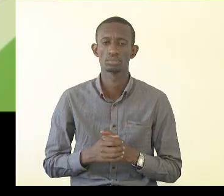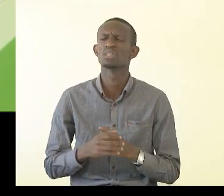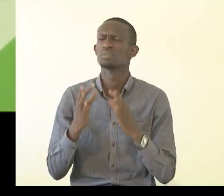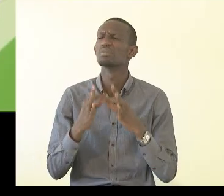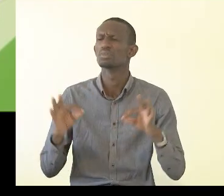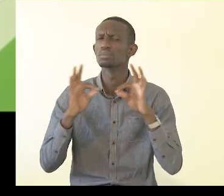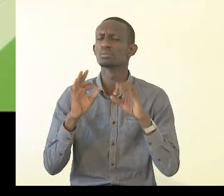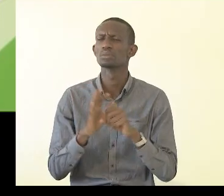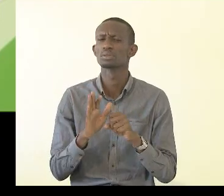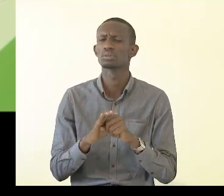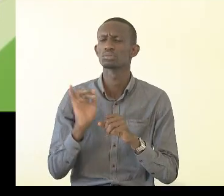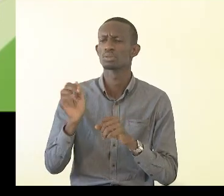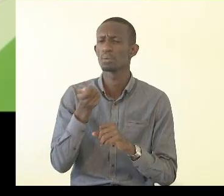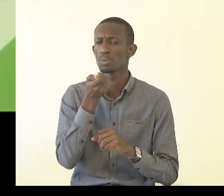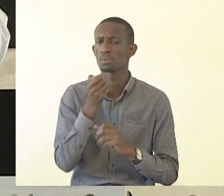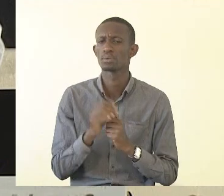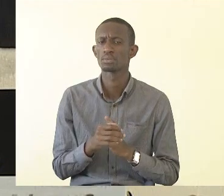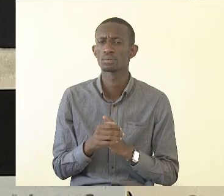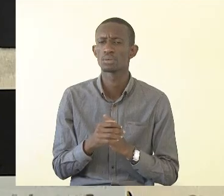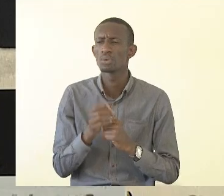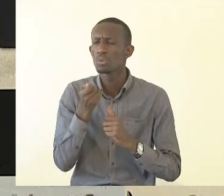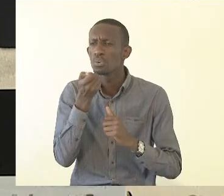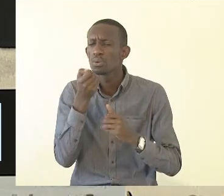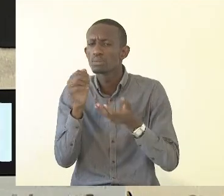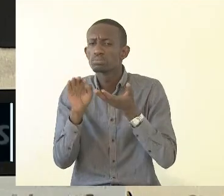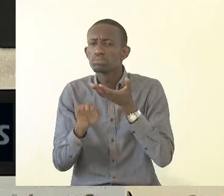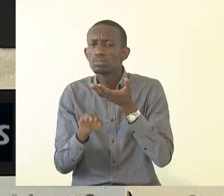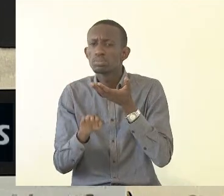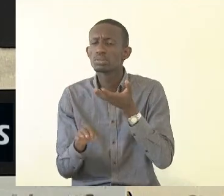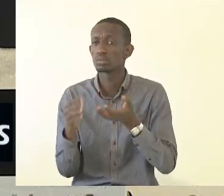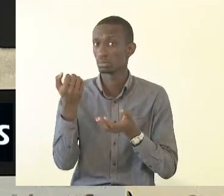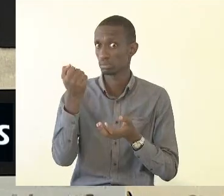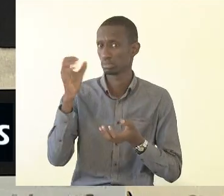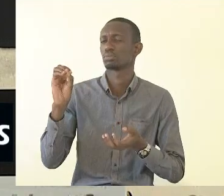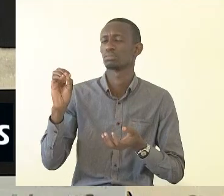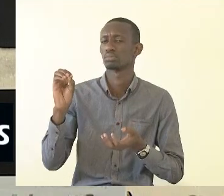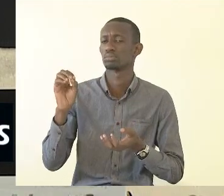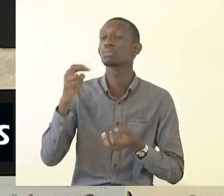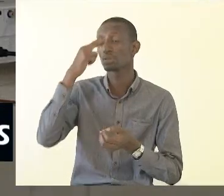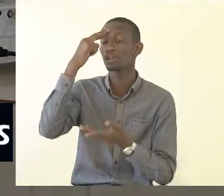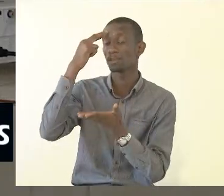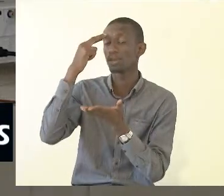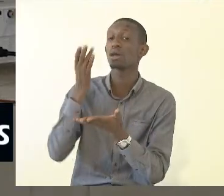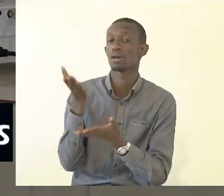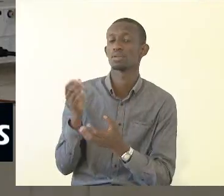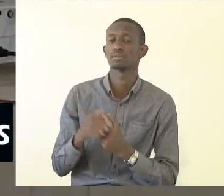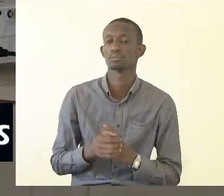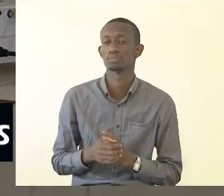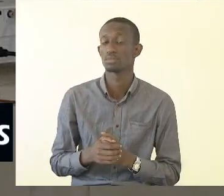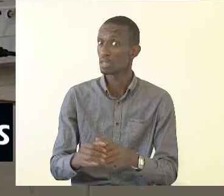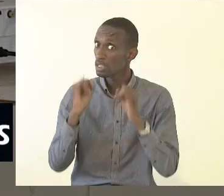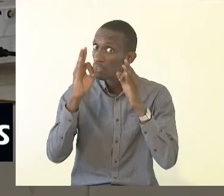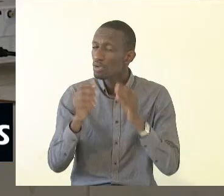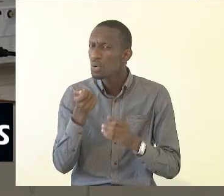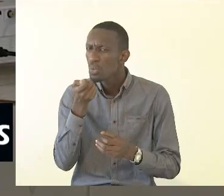keep the temperatures below 55 degrees. Why? I suggest the reason for this. When the temperatures go